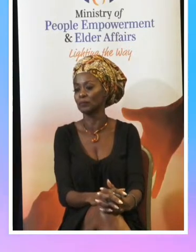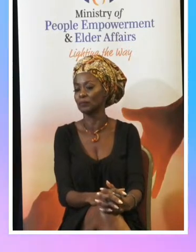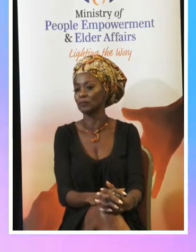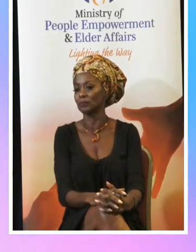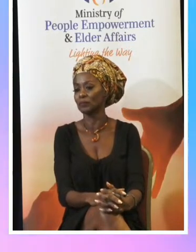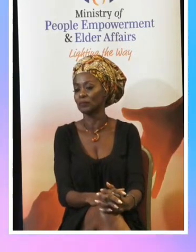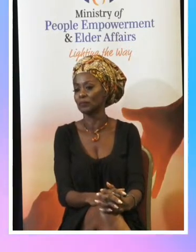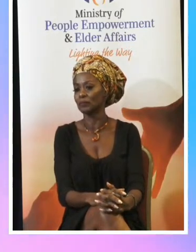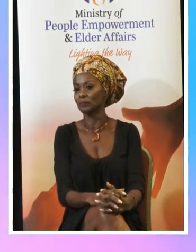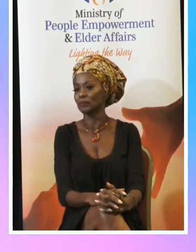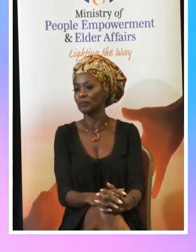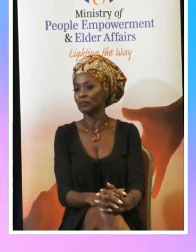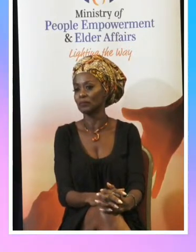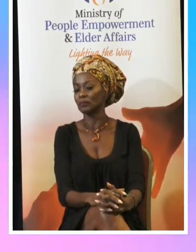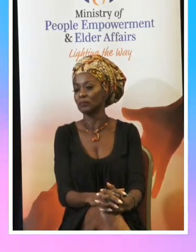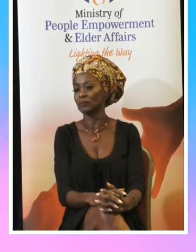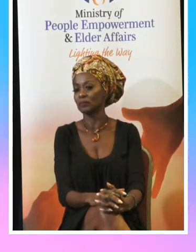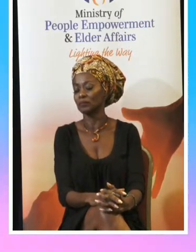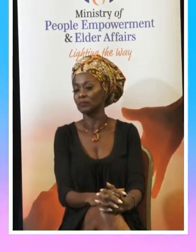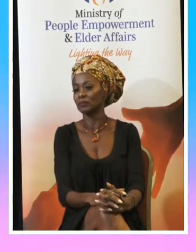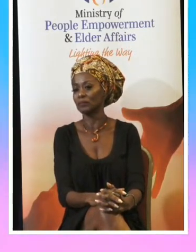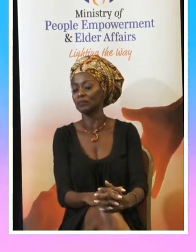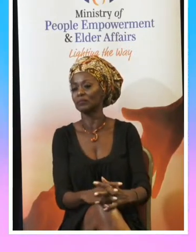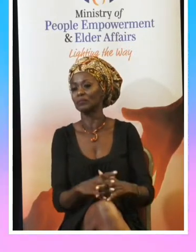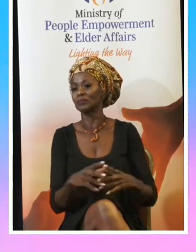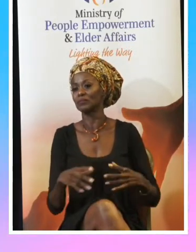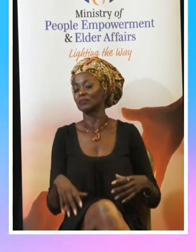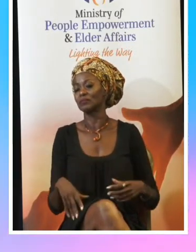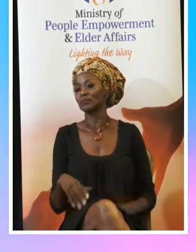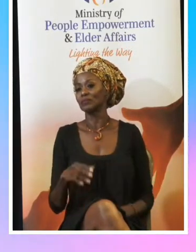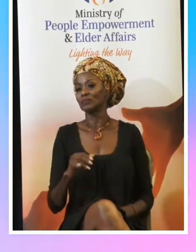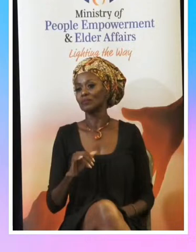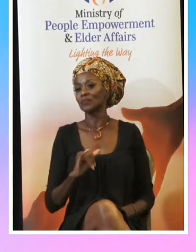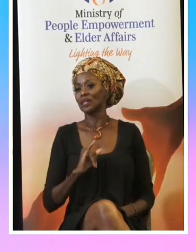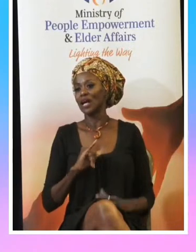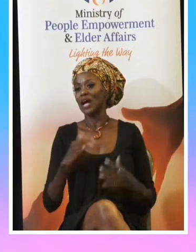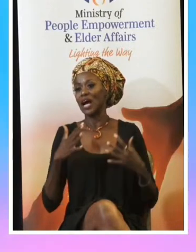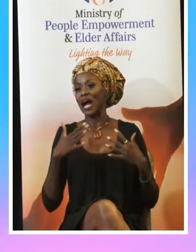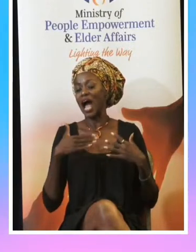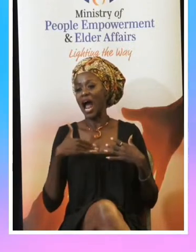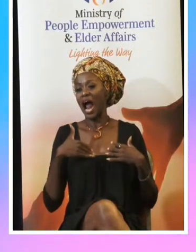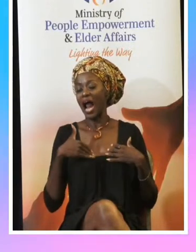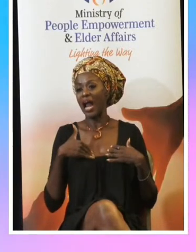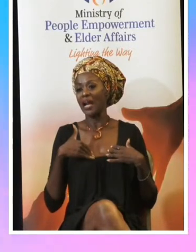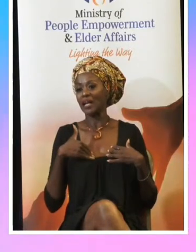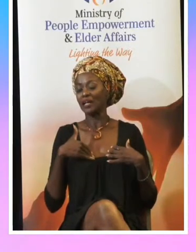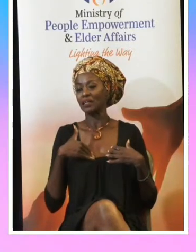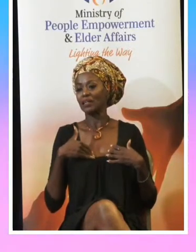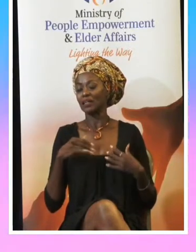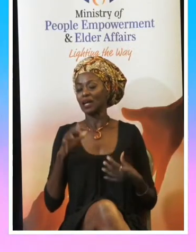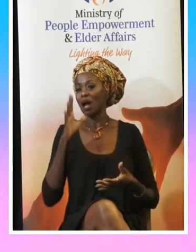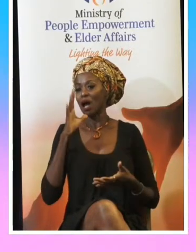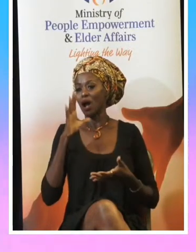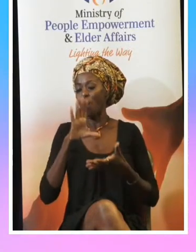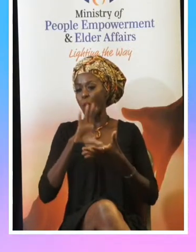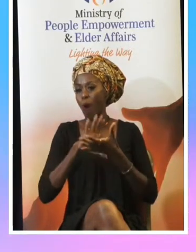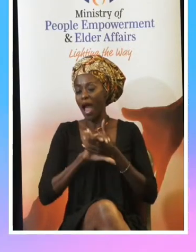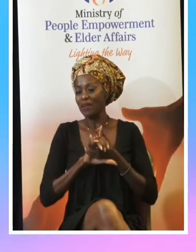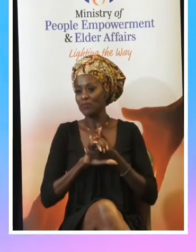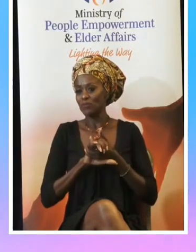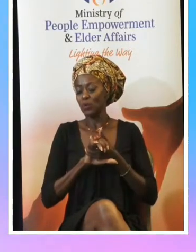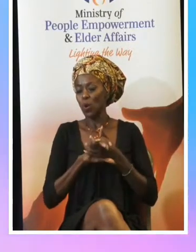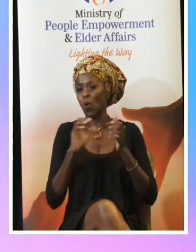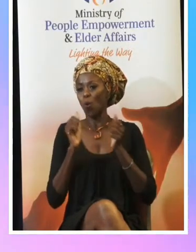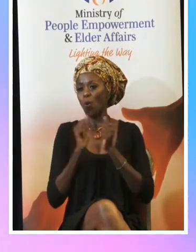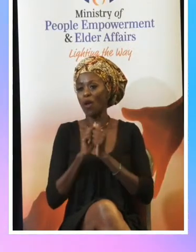Having a partner, I had a partner for who wouldn't know. I was married to someone with cerebral palsy, and I know some of the challenges that